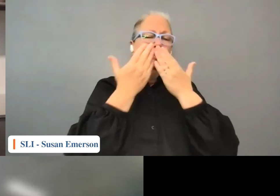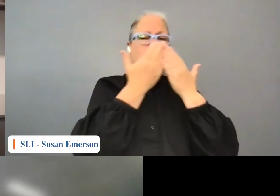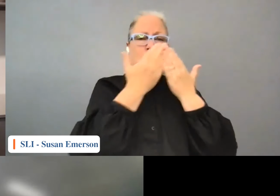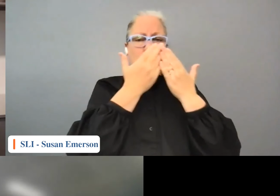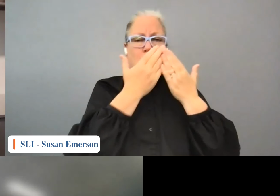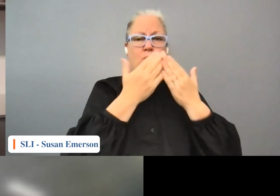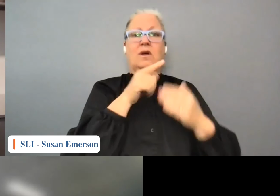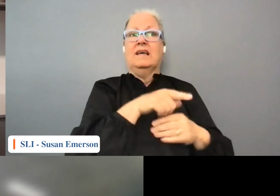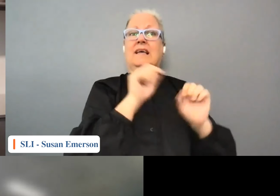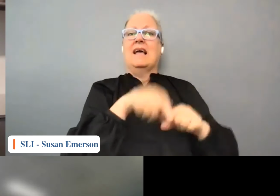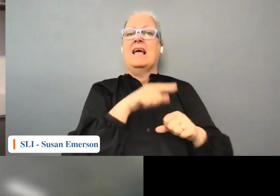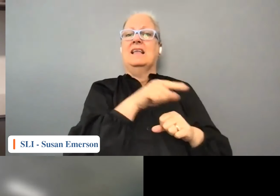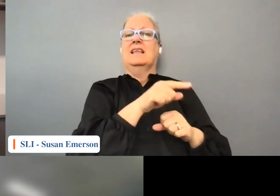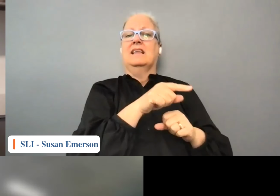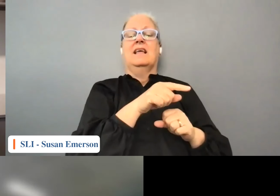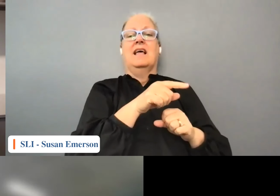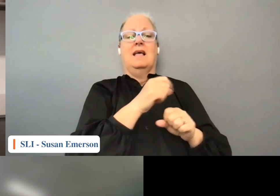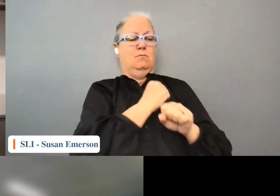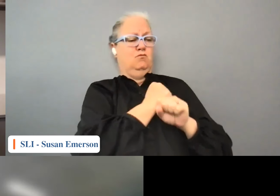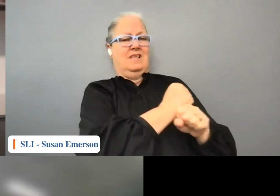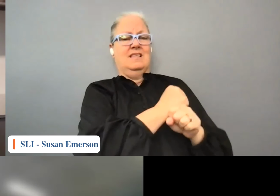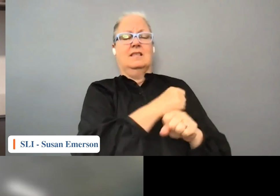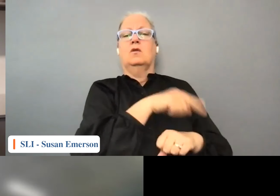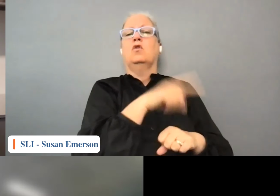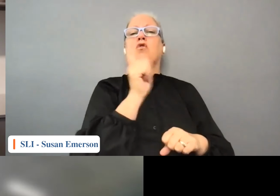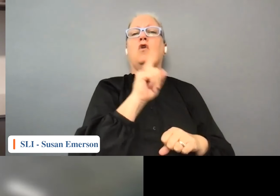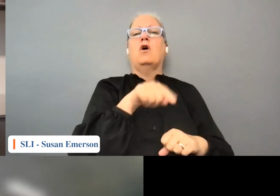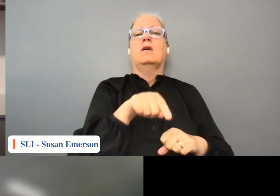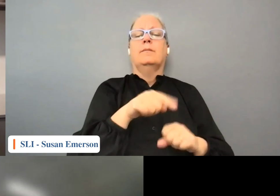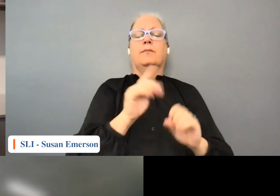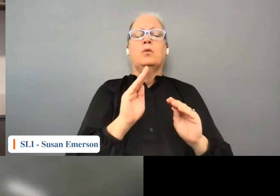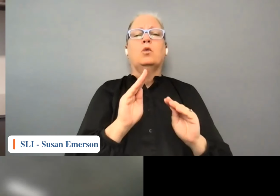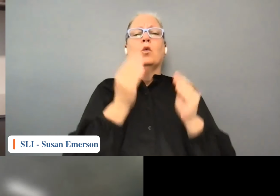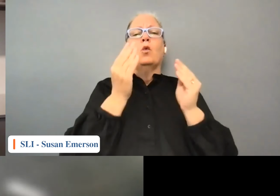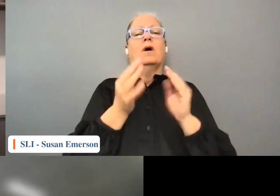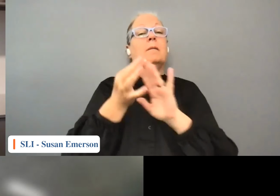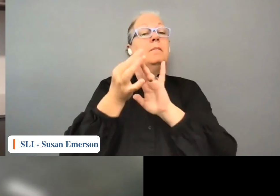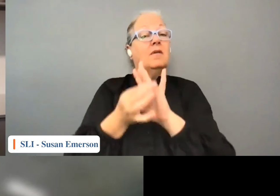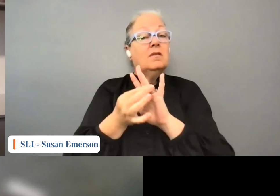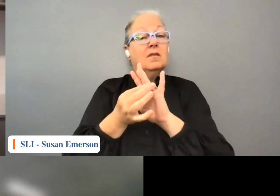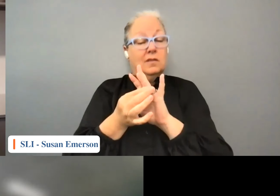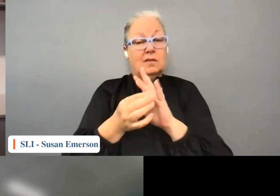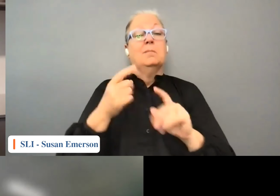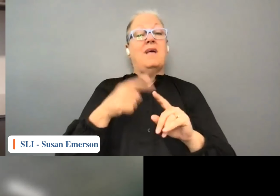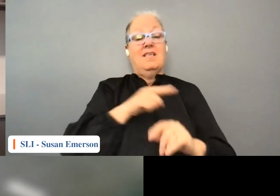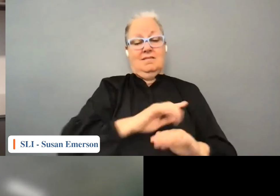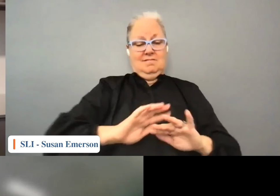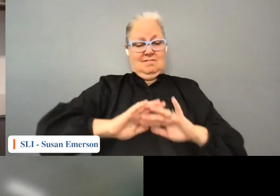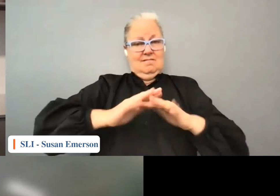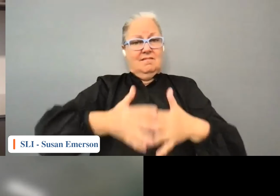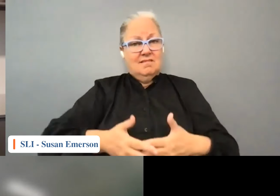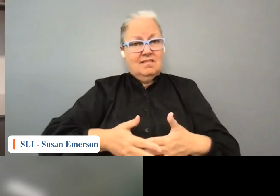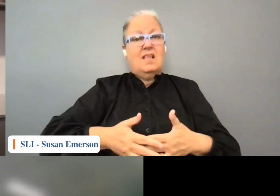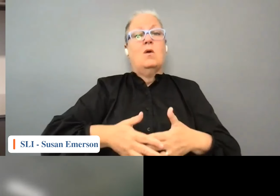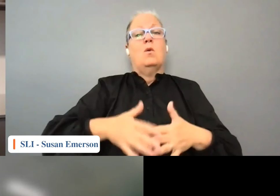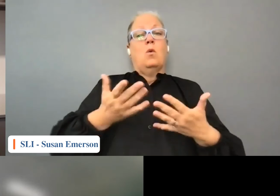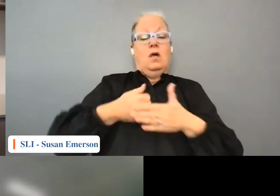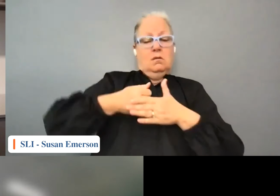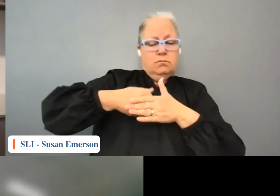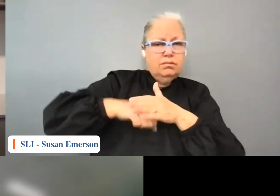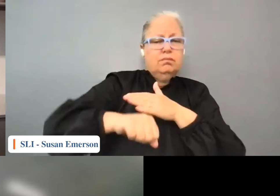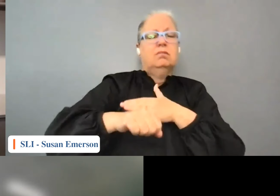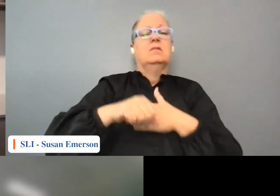against risks of early marriage, that form of gender-based violence, and during pregnancy and childbirth to address the critical